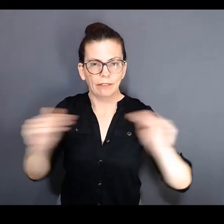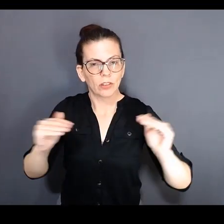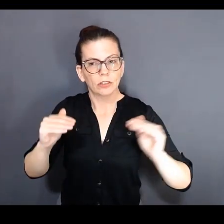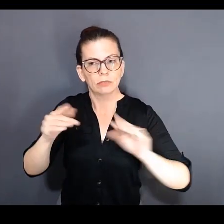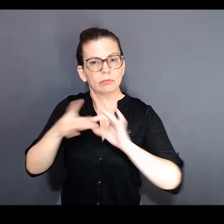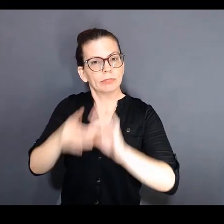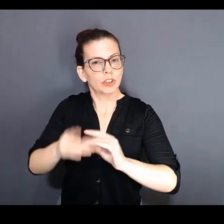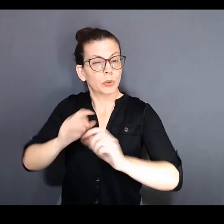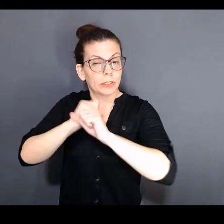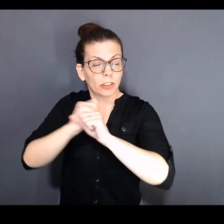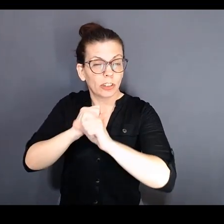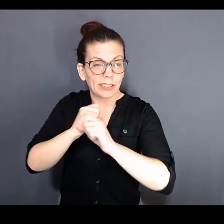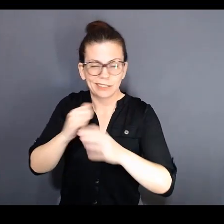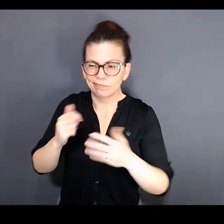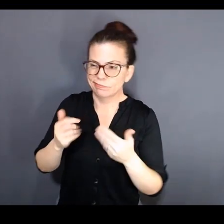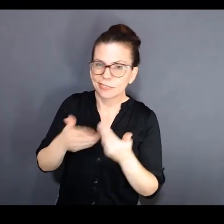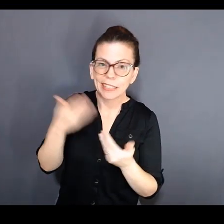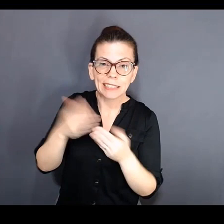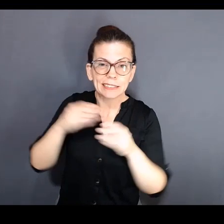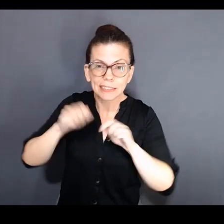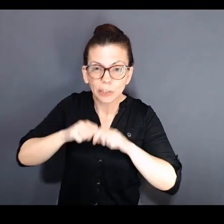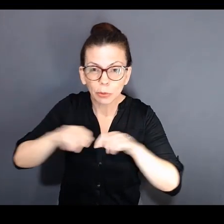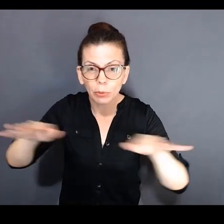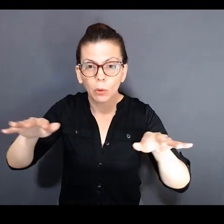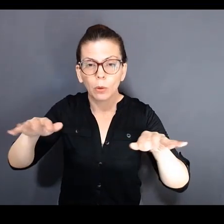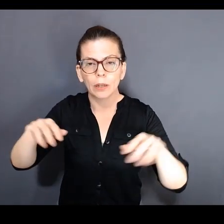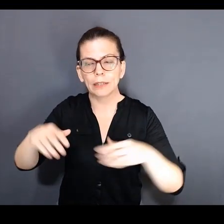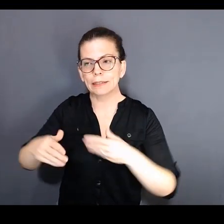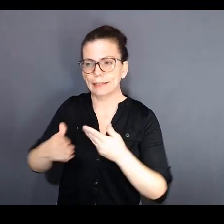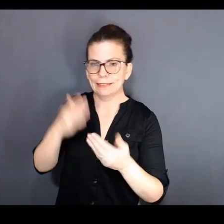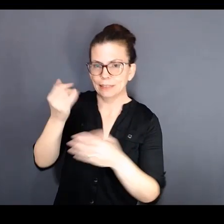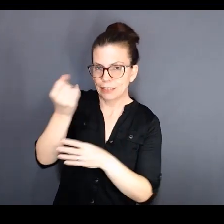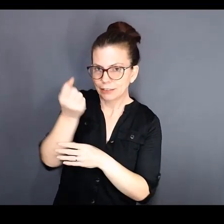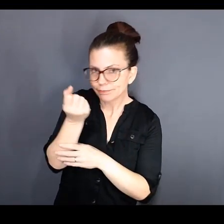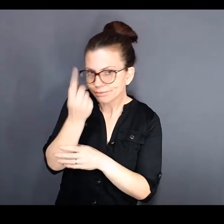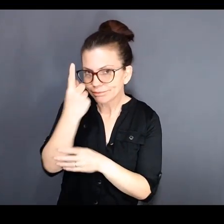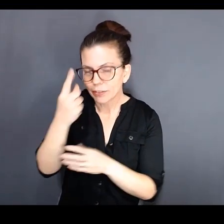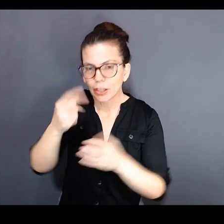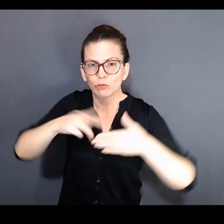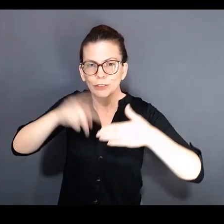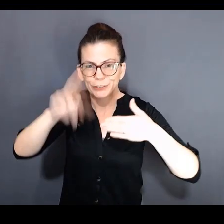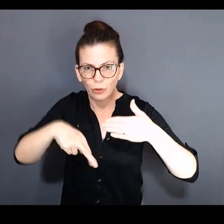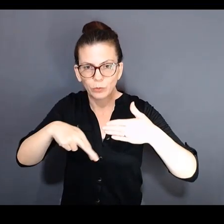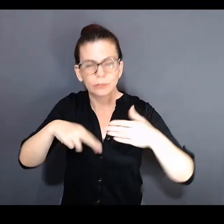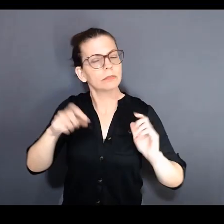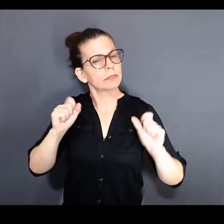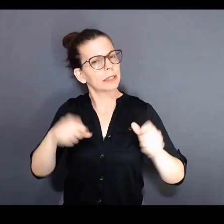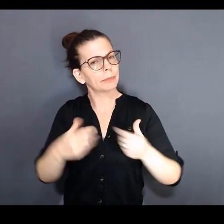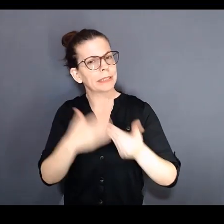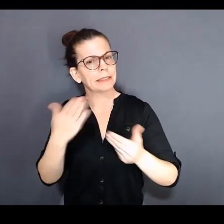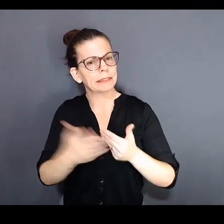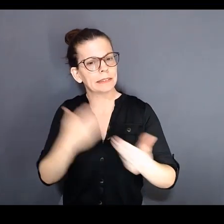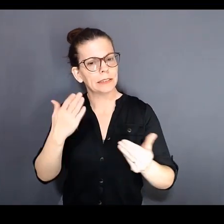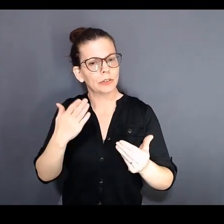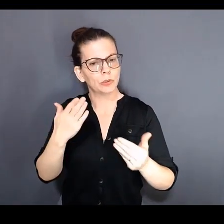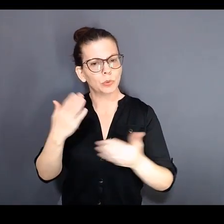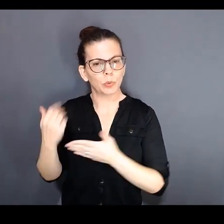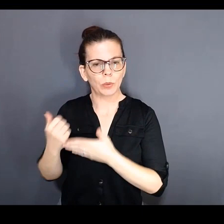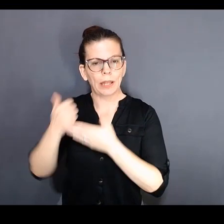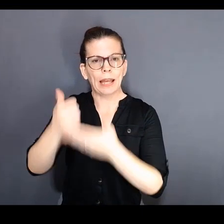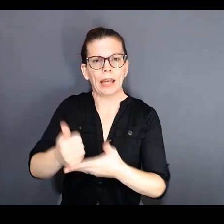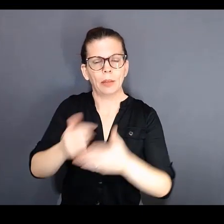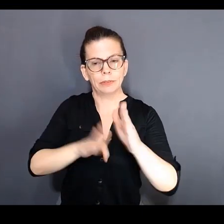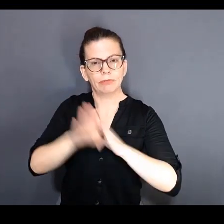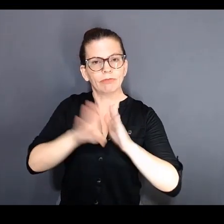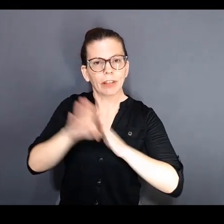in security. And we make it really easy to deploy. We make it very easy to understand what the results are, and make it really easy